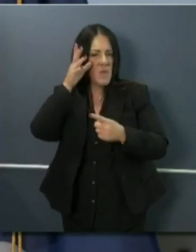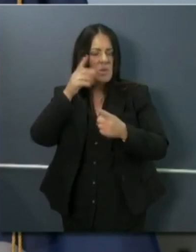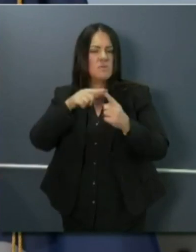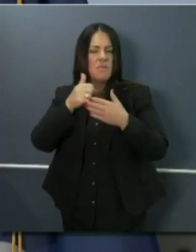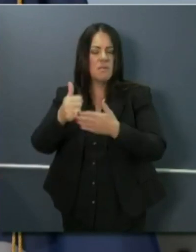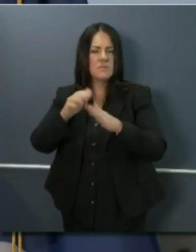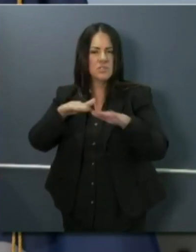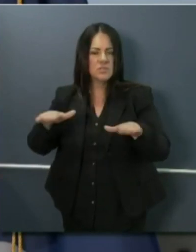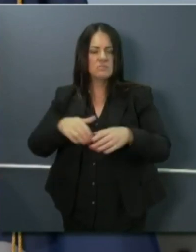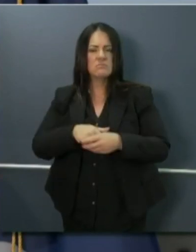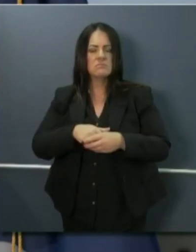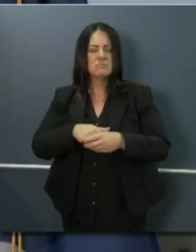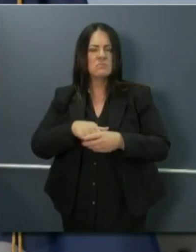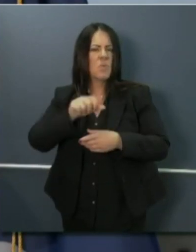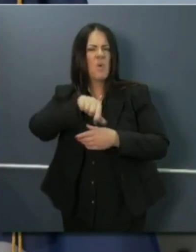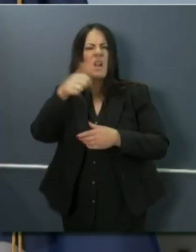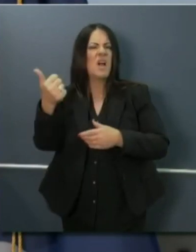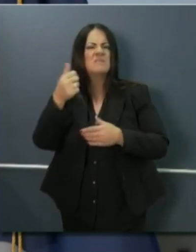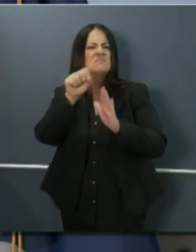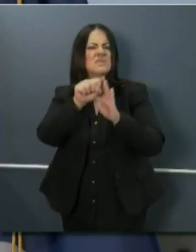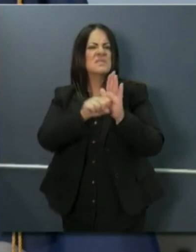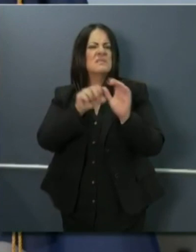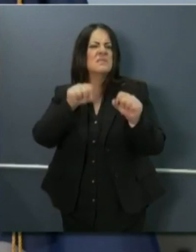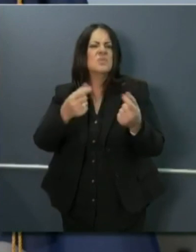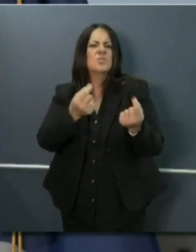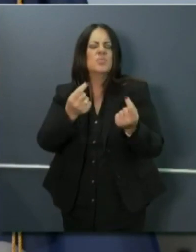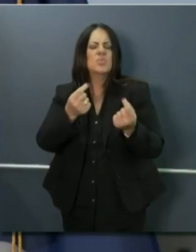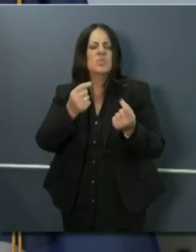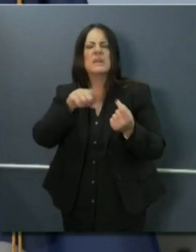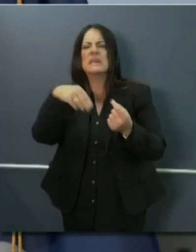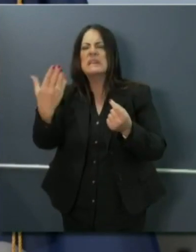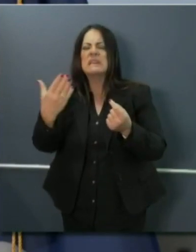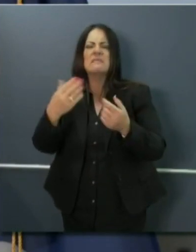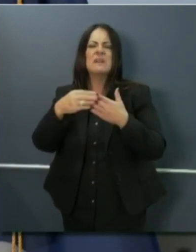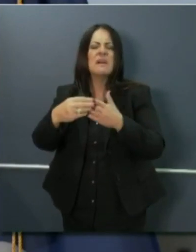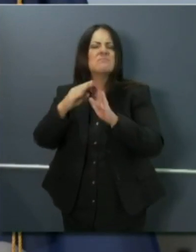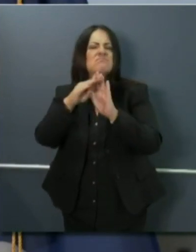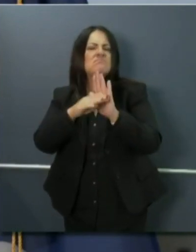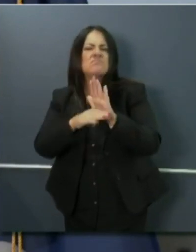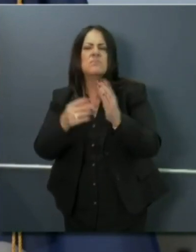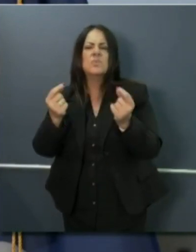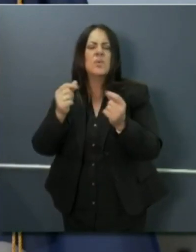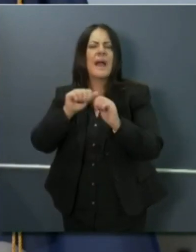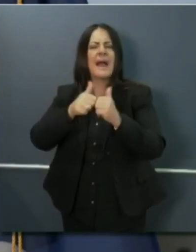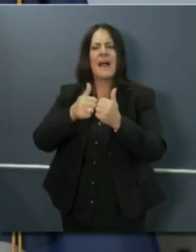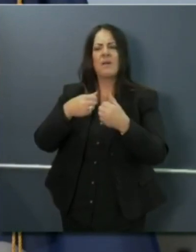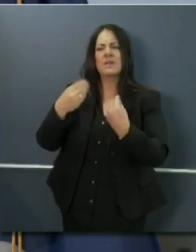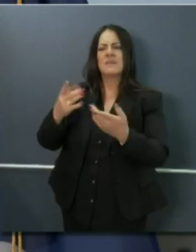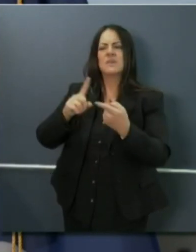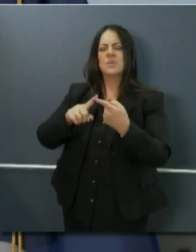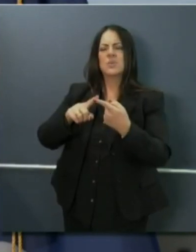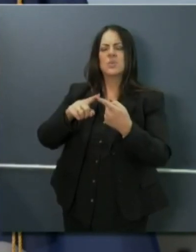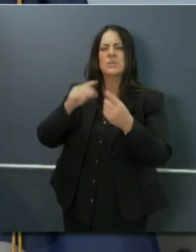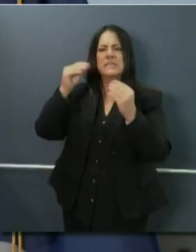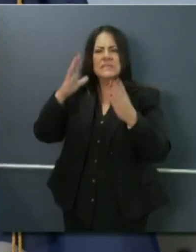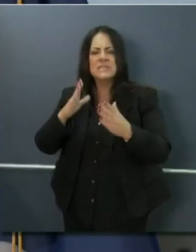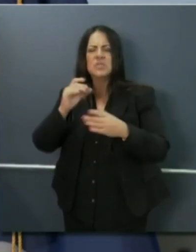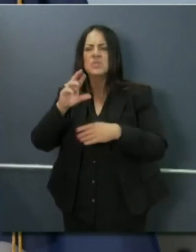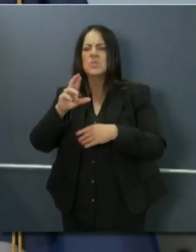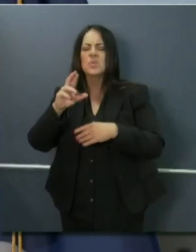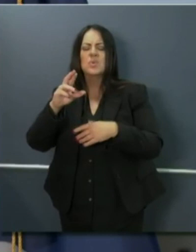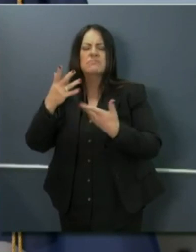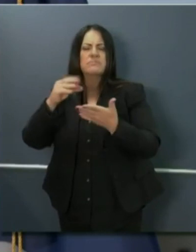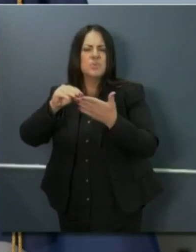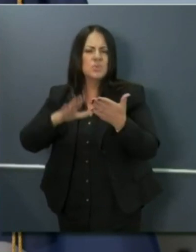just provide guidelines? And what do you think of the situations in which districts and teachers are engaged in disputes? So I hope that's okay,